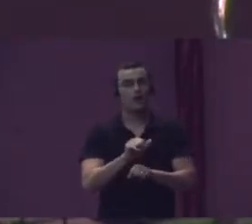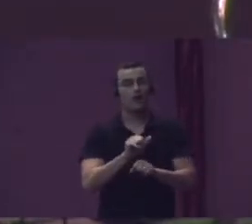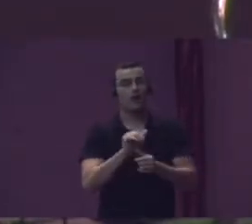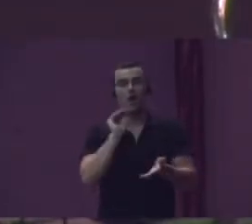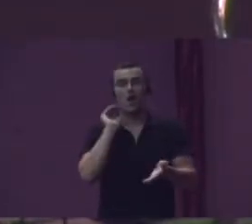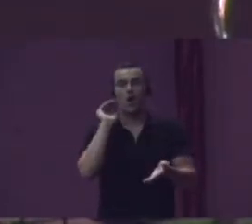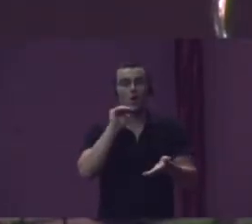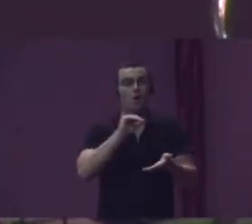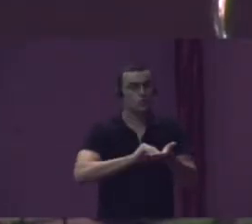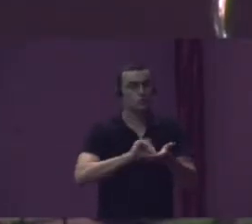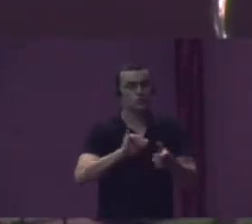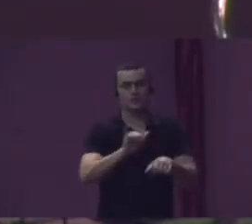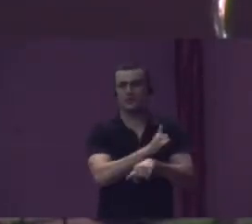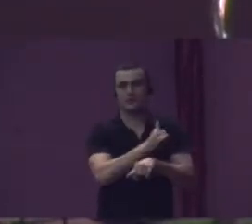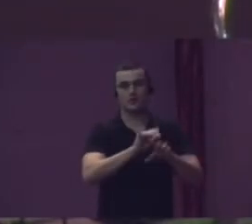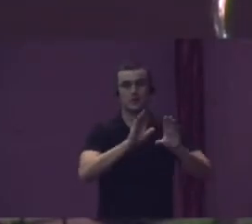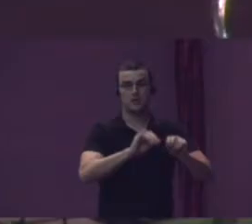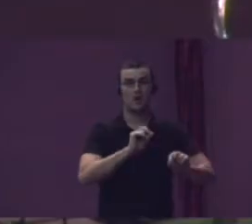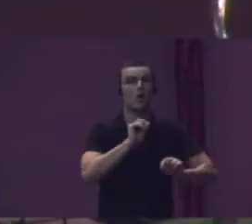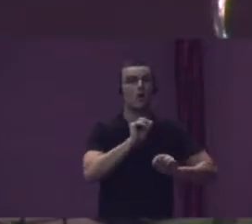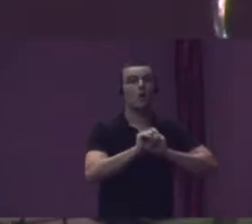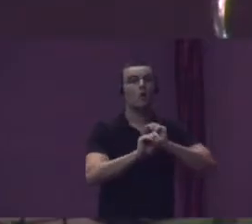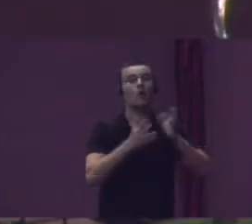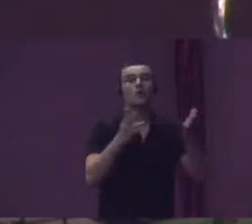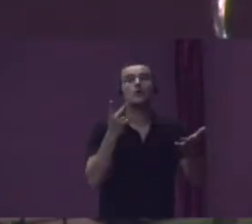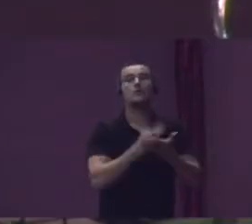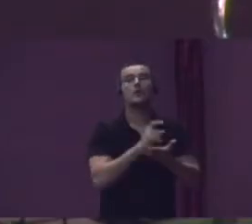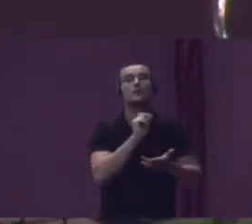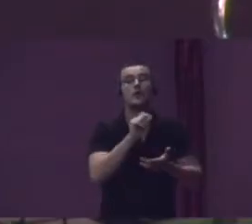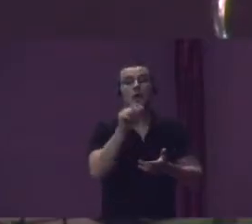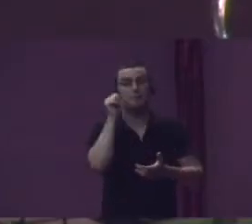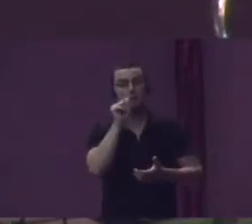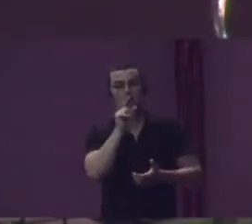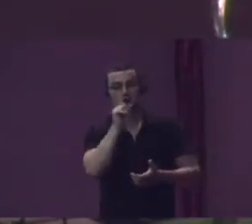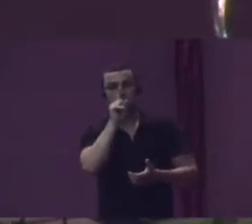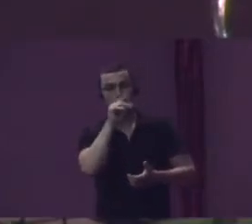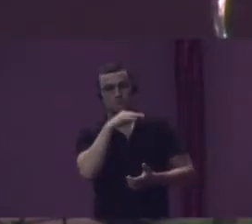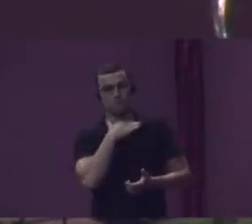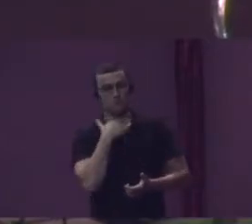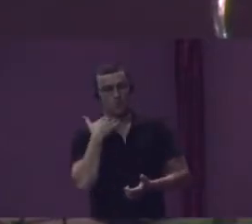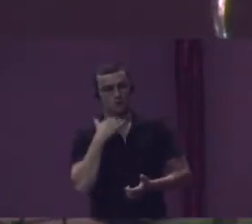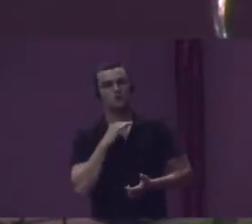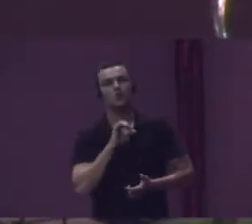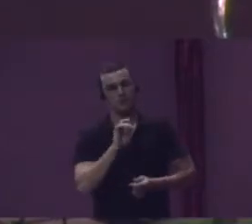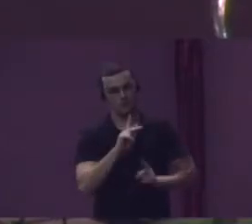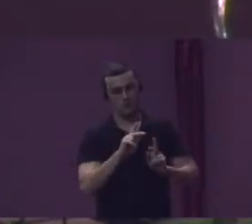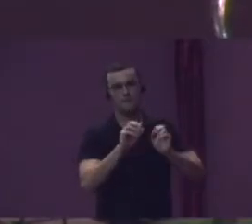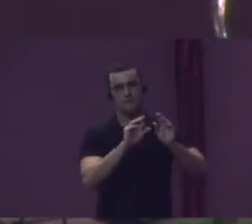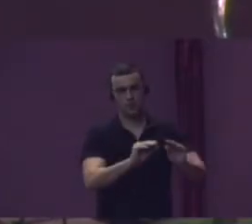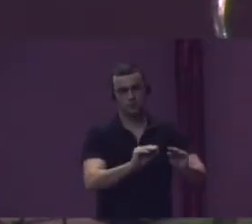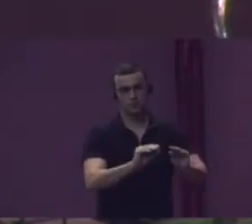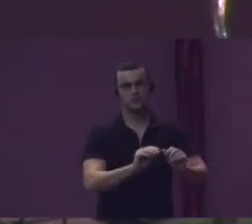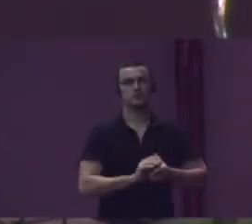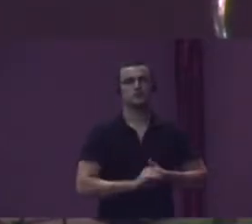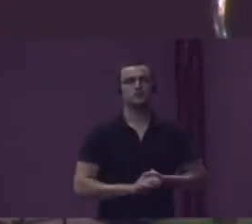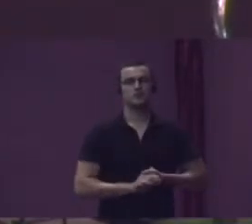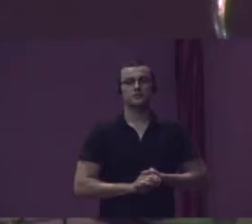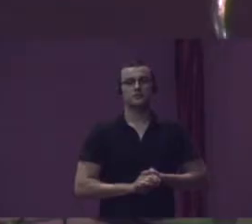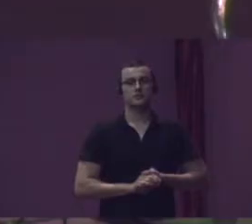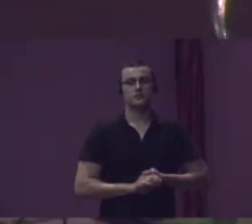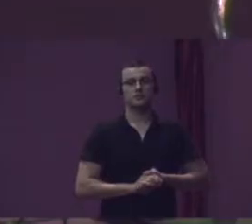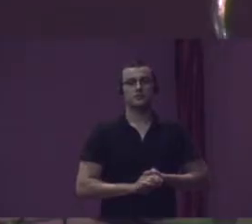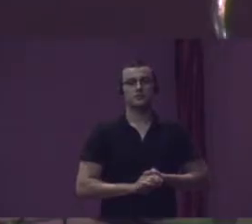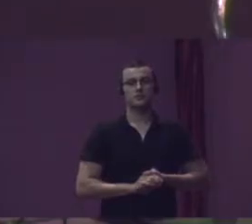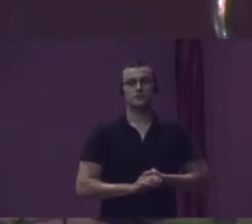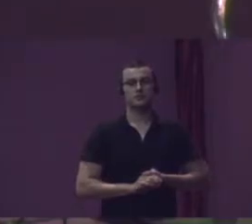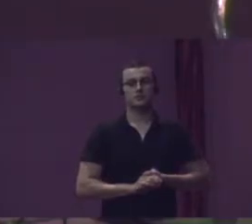newborn's life, was in danger. Originally, doctors strived to maintain low cesarean rates due to the negative impact a high